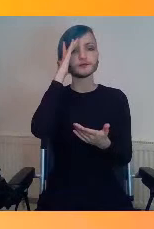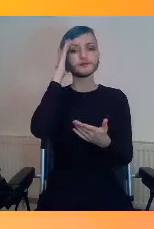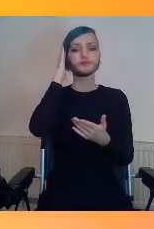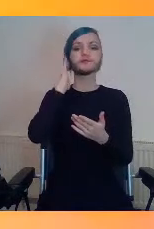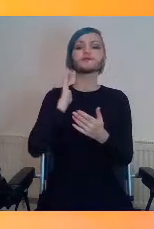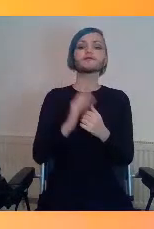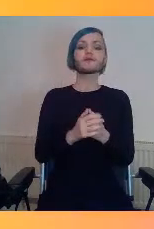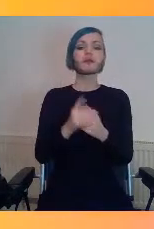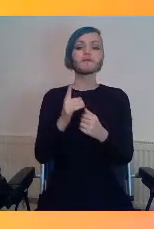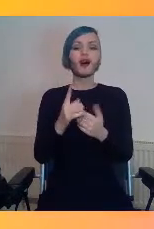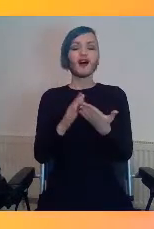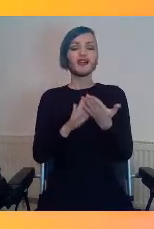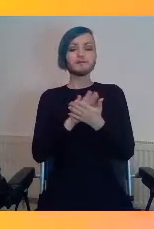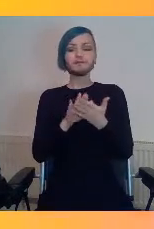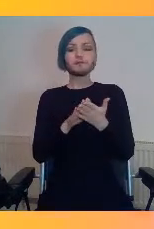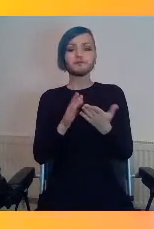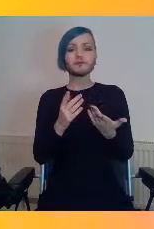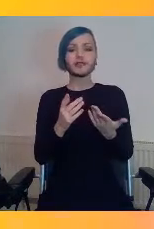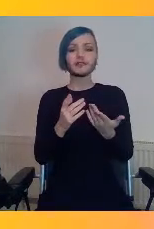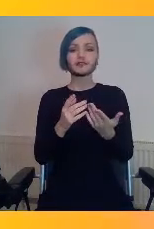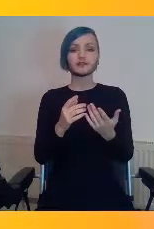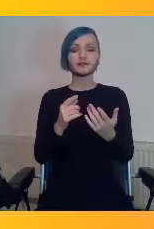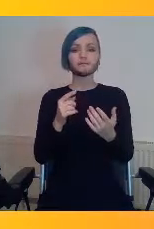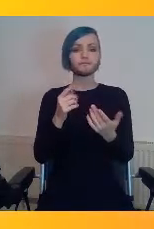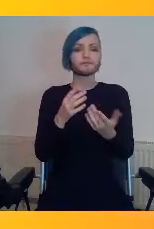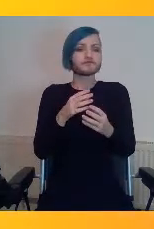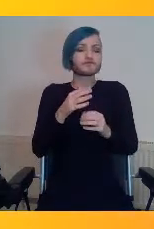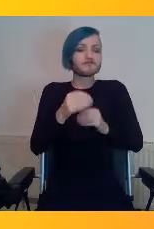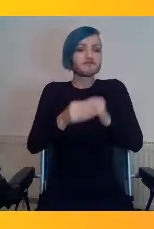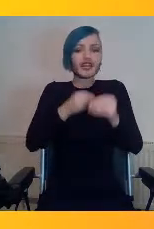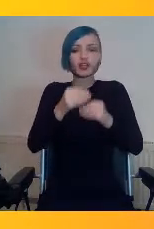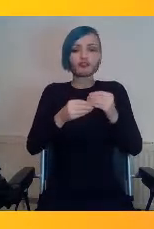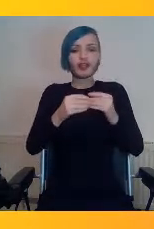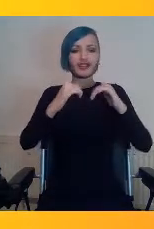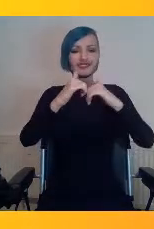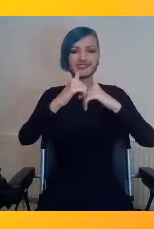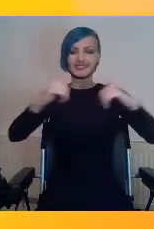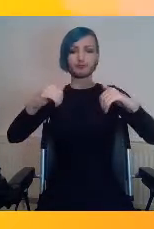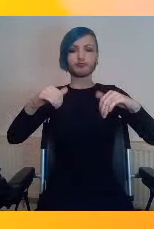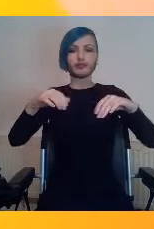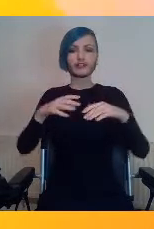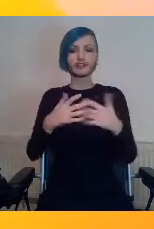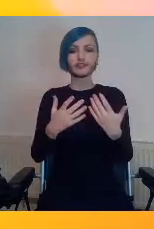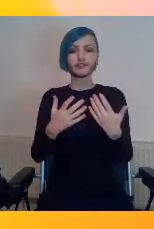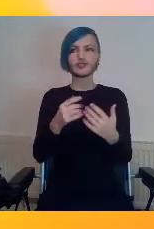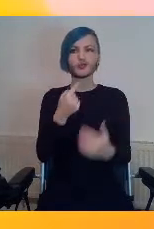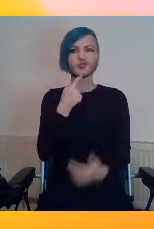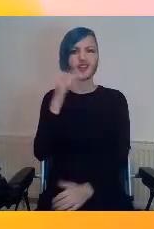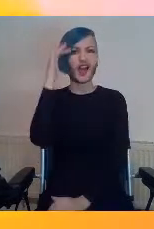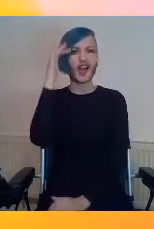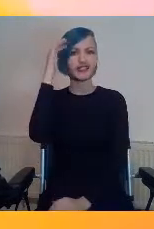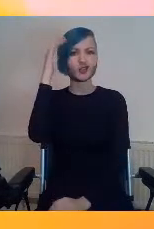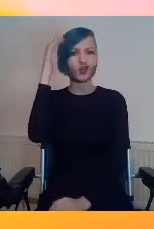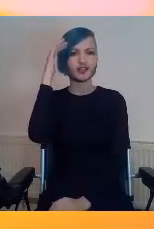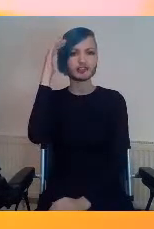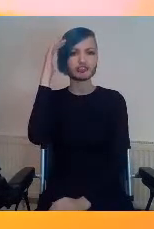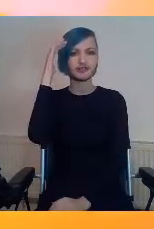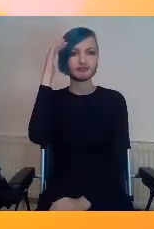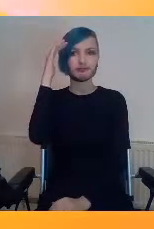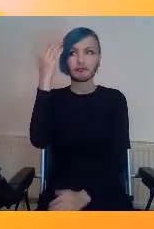something which is called ideology. I can't understand really what this ideology is from the